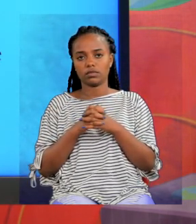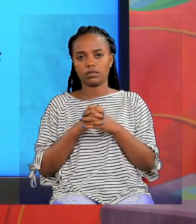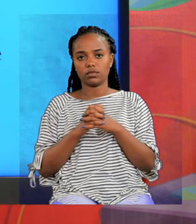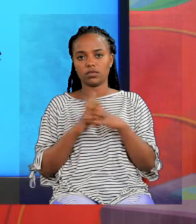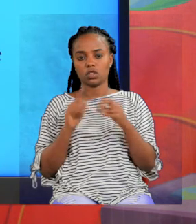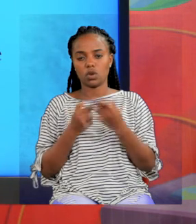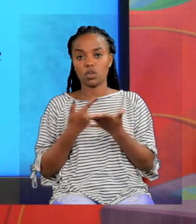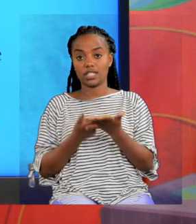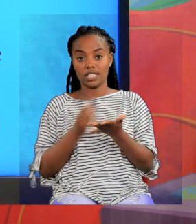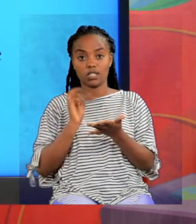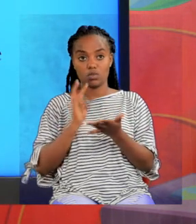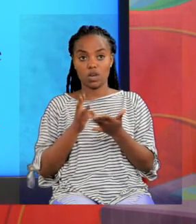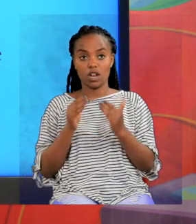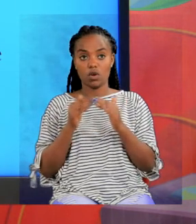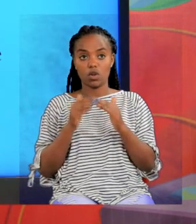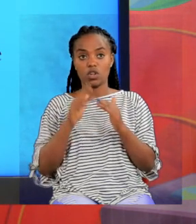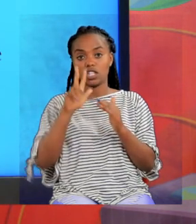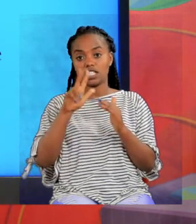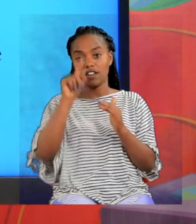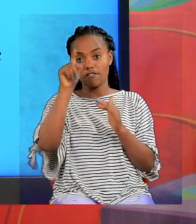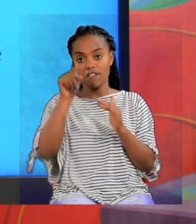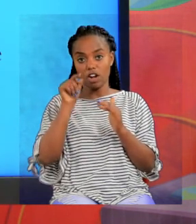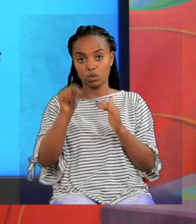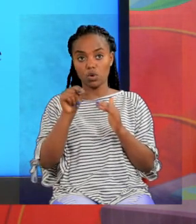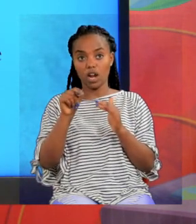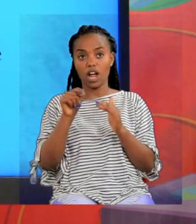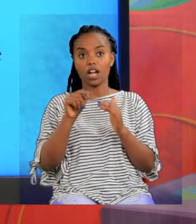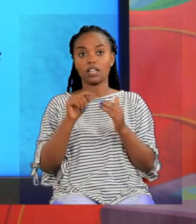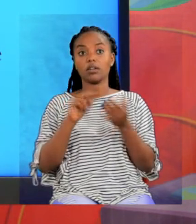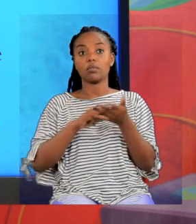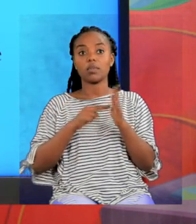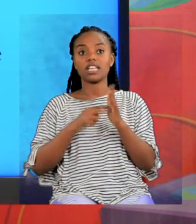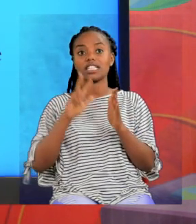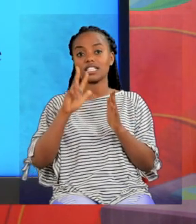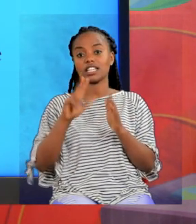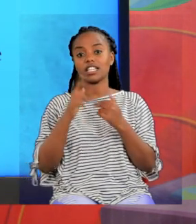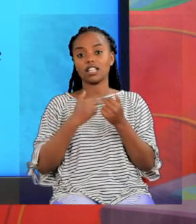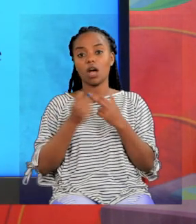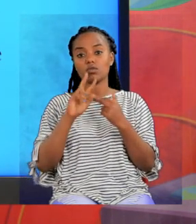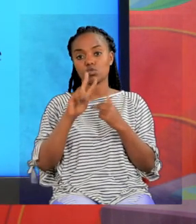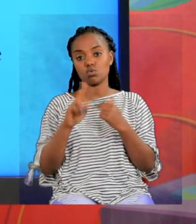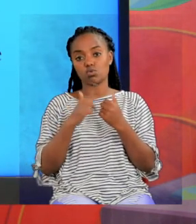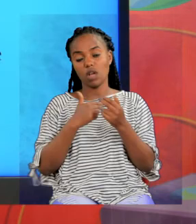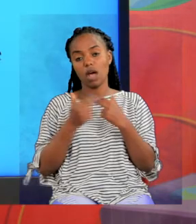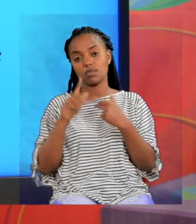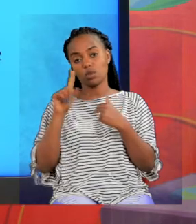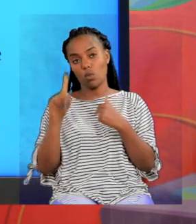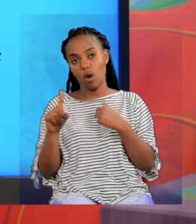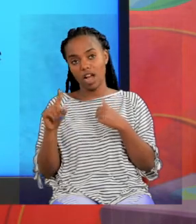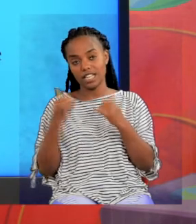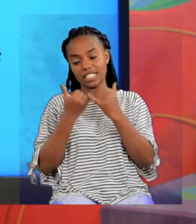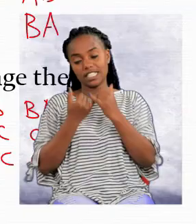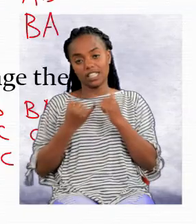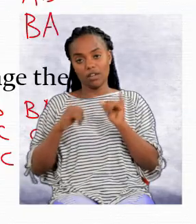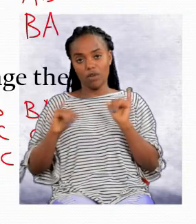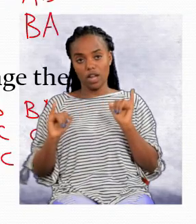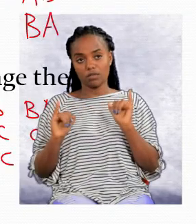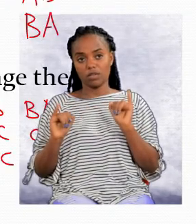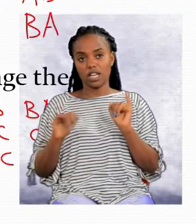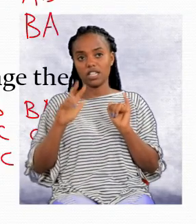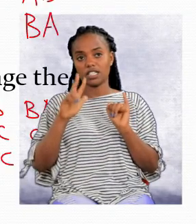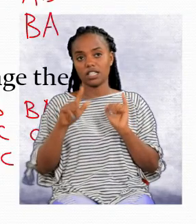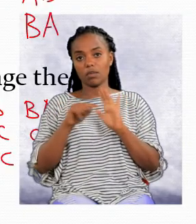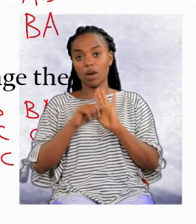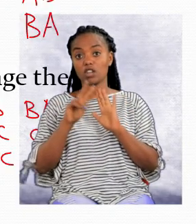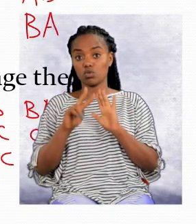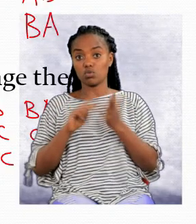So this will be equal to 3 factorial means it is 3 times 2 times 1 divided by 3 minus